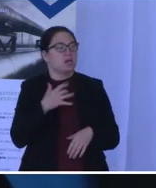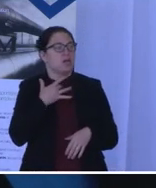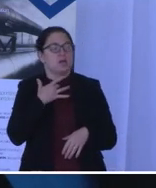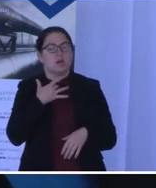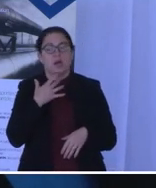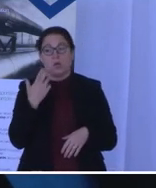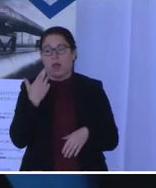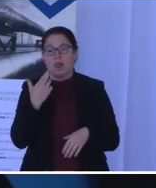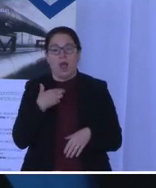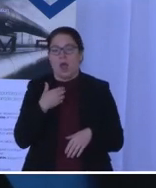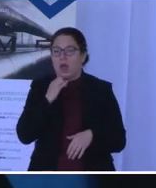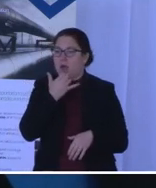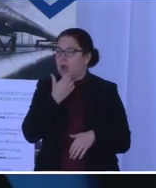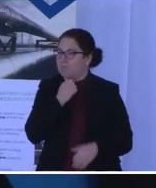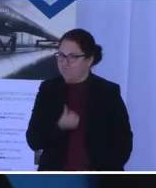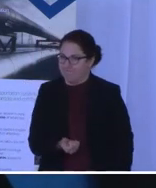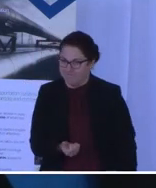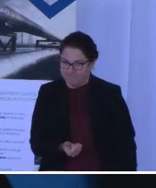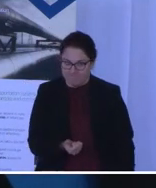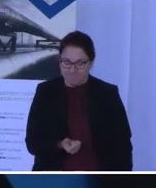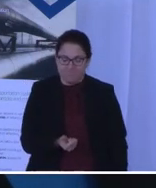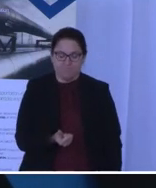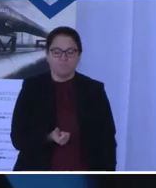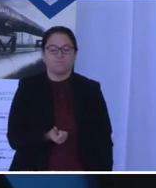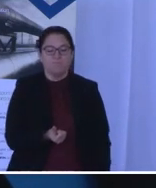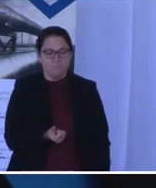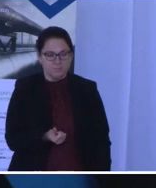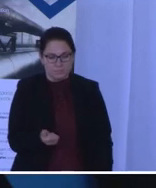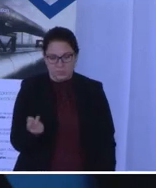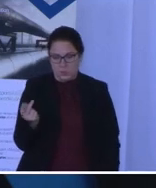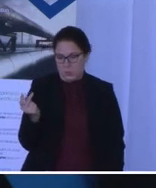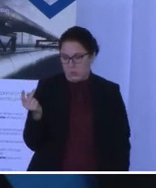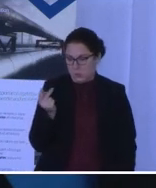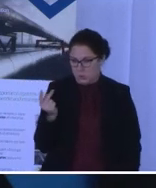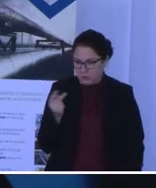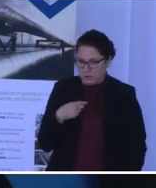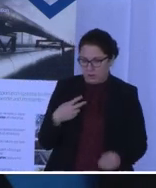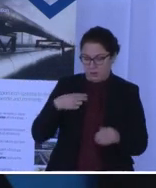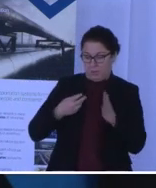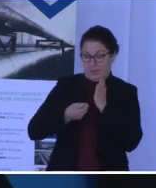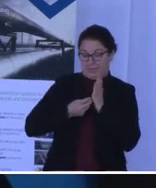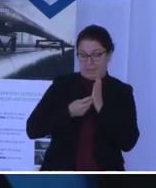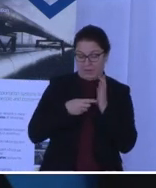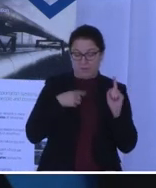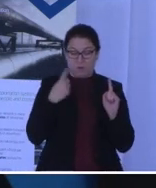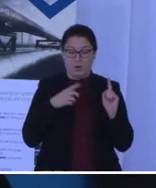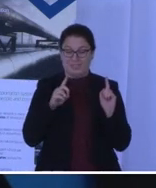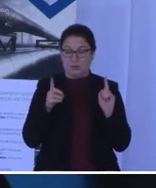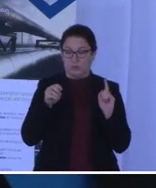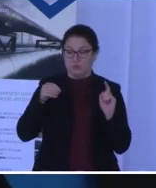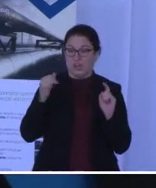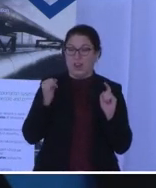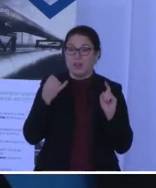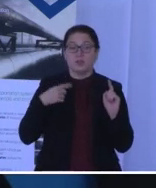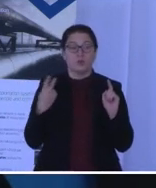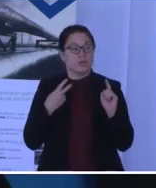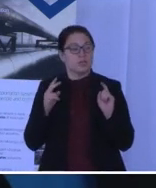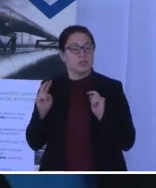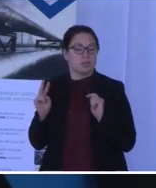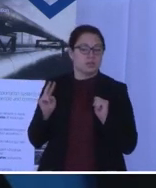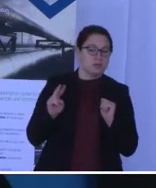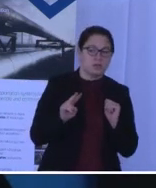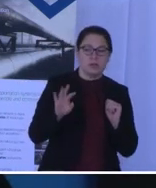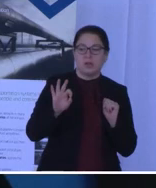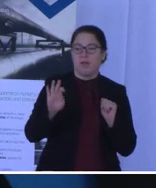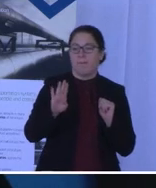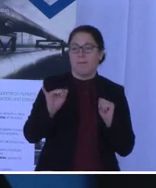accident. So minutes later, when I arrived at the Department of Justice, my deputy and I went across the street to the FBI